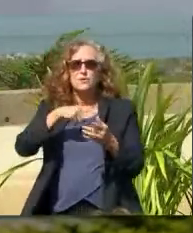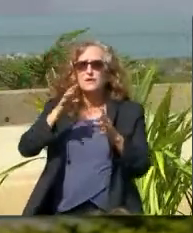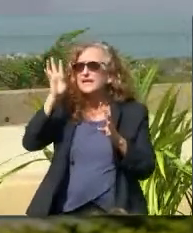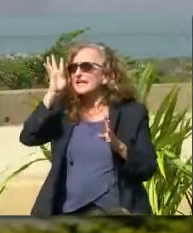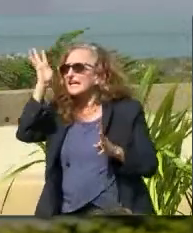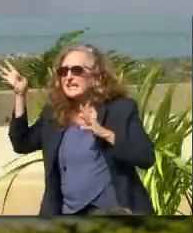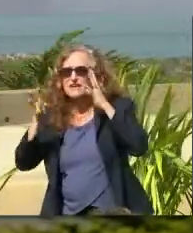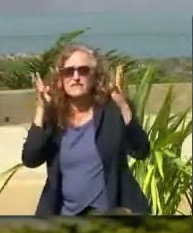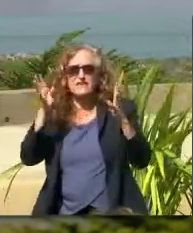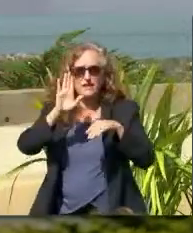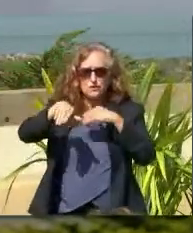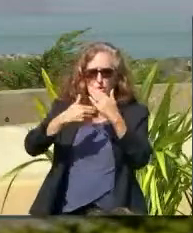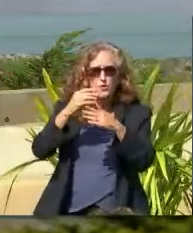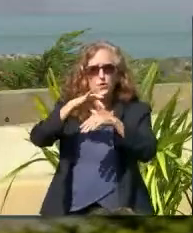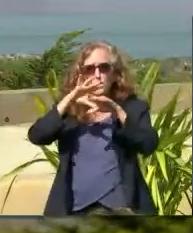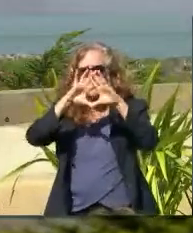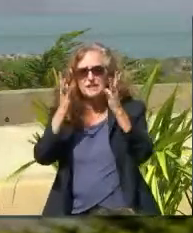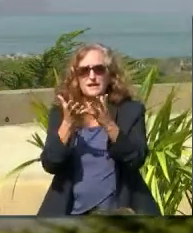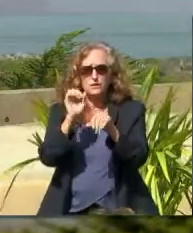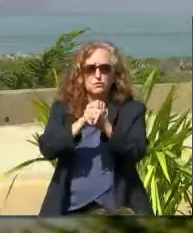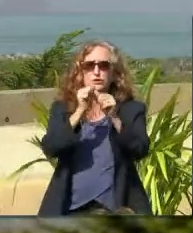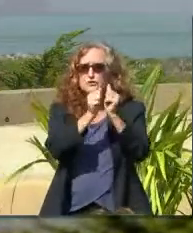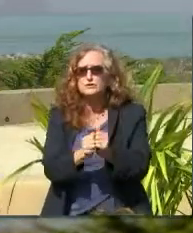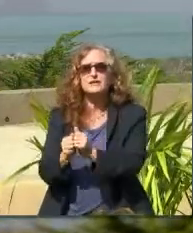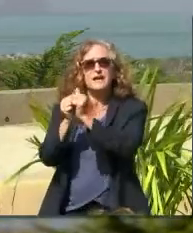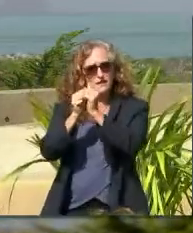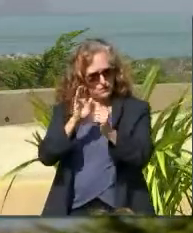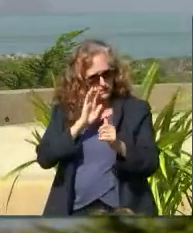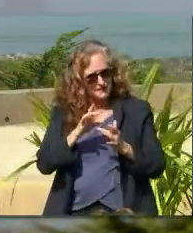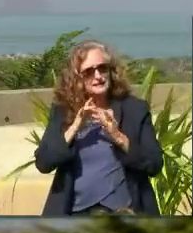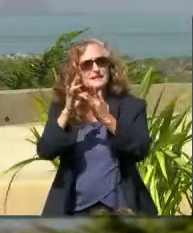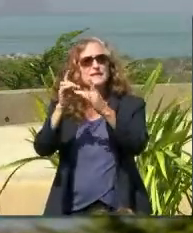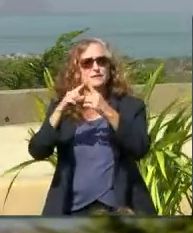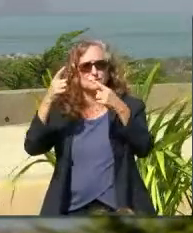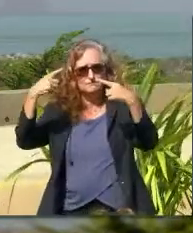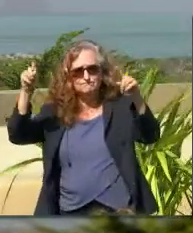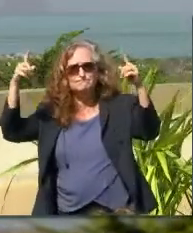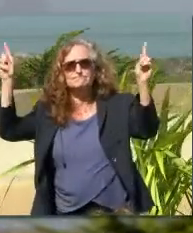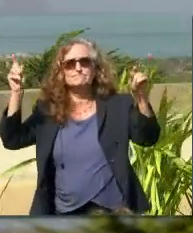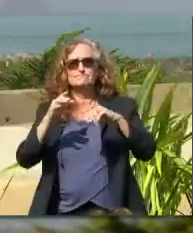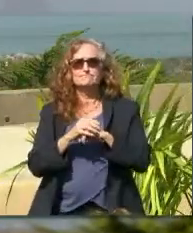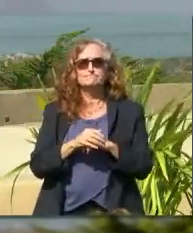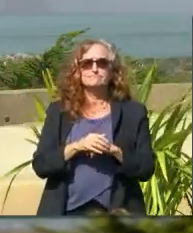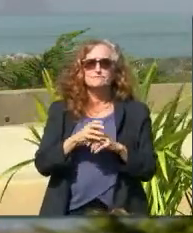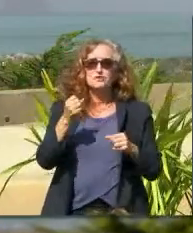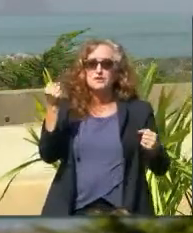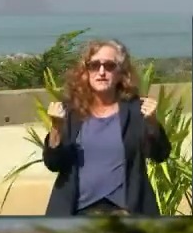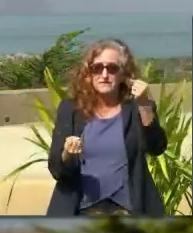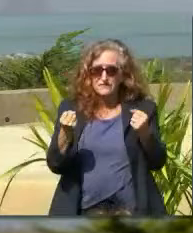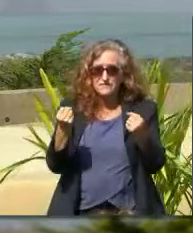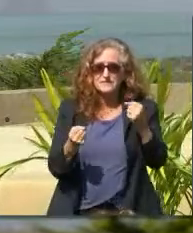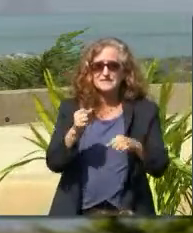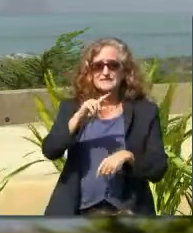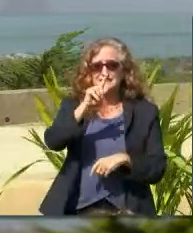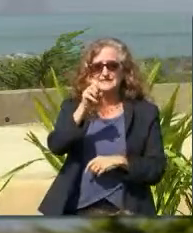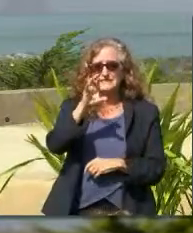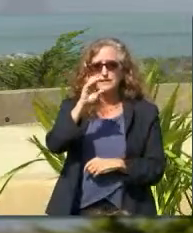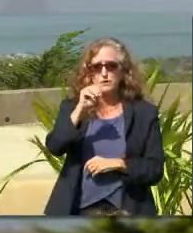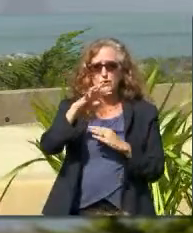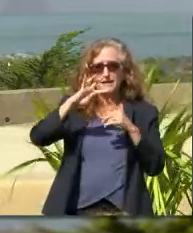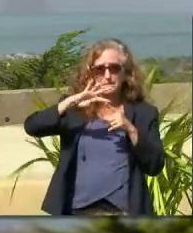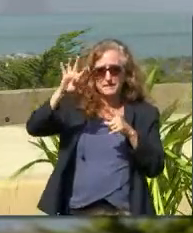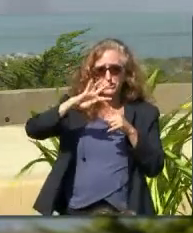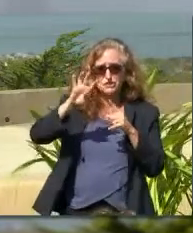corner of the planet, that will get us to where we need to be. We talked about zero-emission vehicles. We set targets for 2025 that